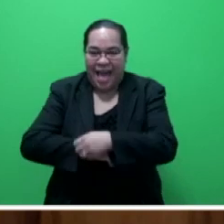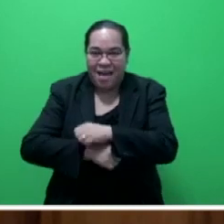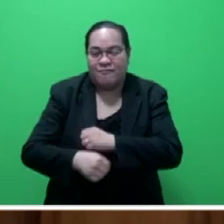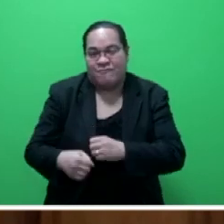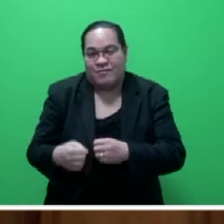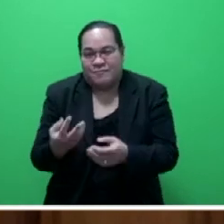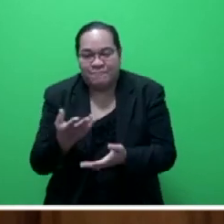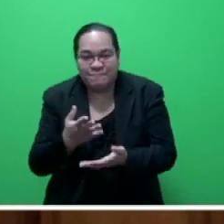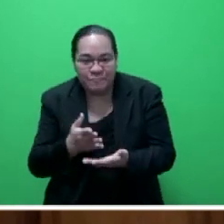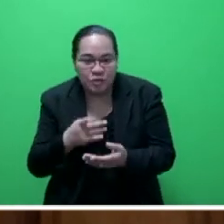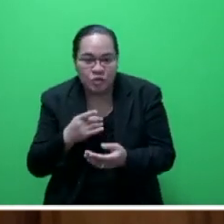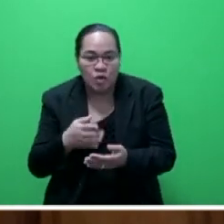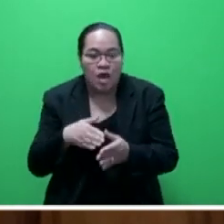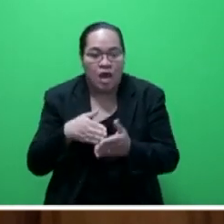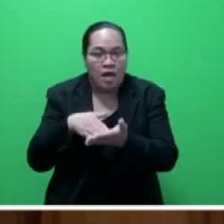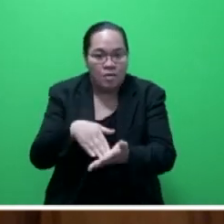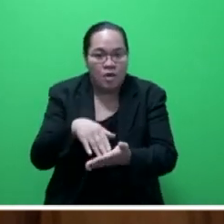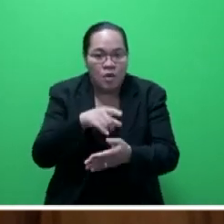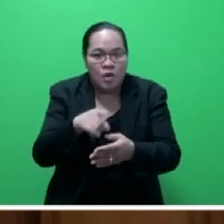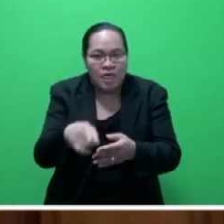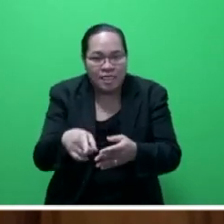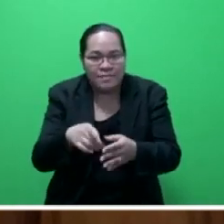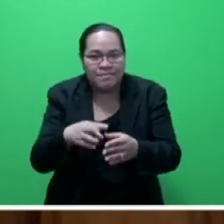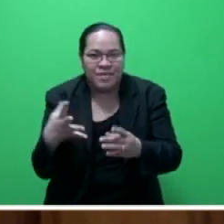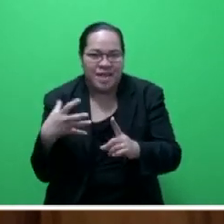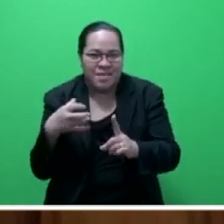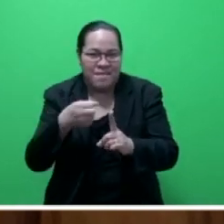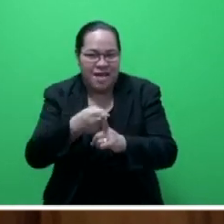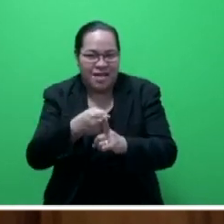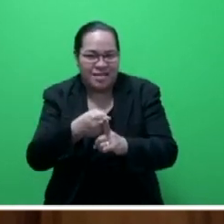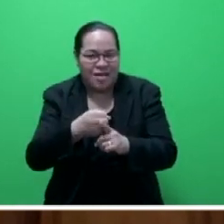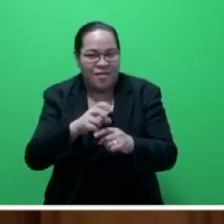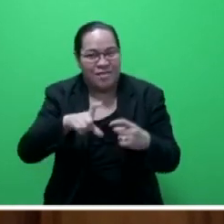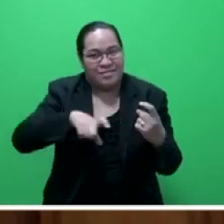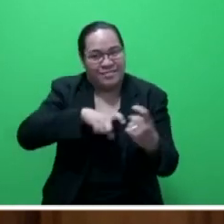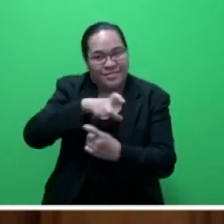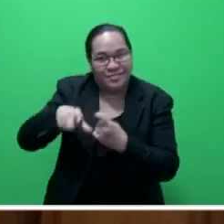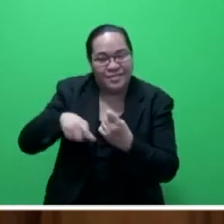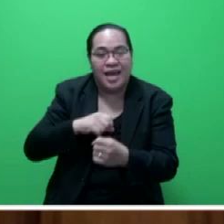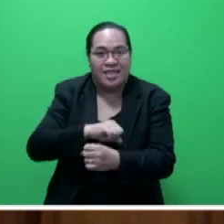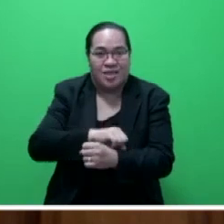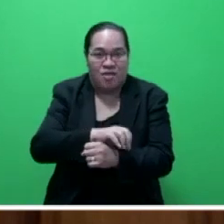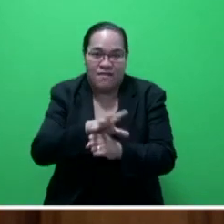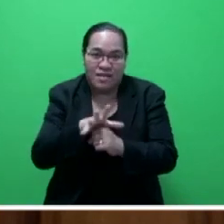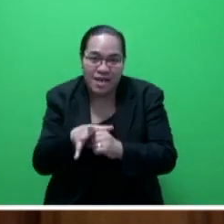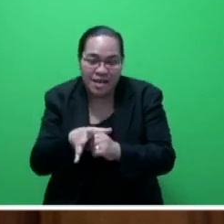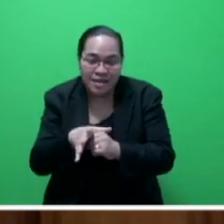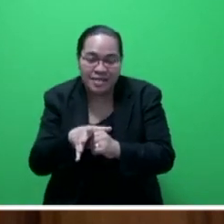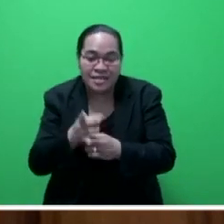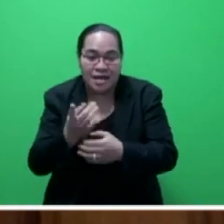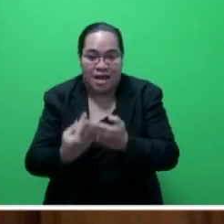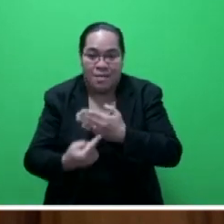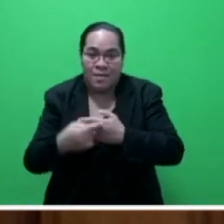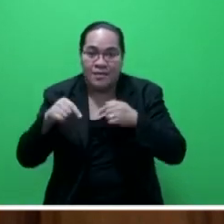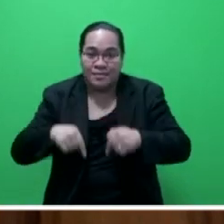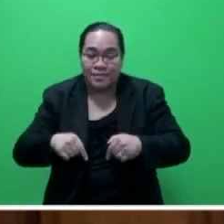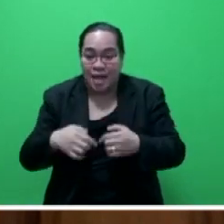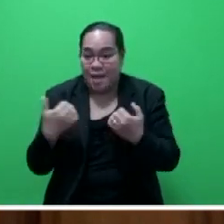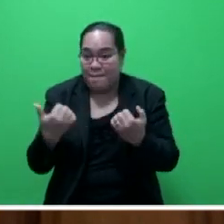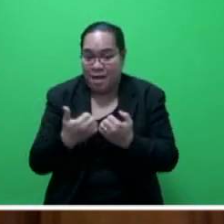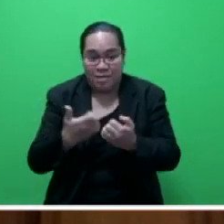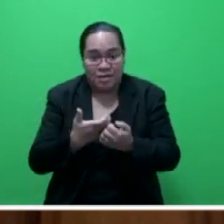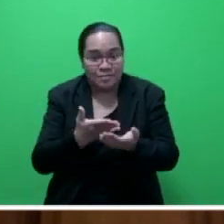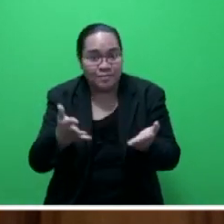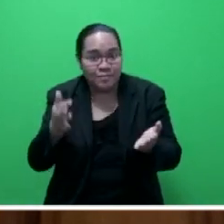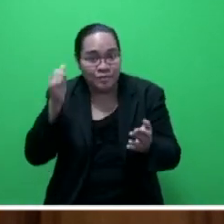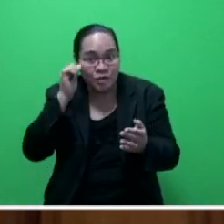of COVID-19 and the natural disasters that have befallen our beloved nation. As many may recall, Fiji